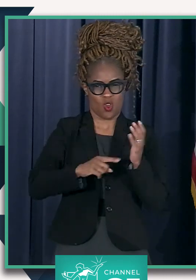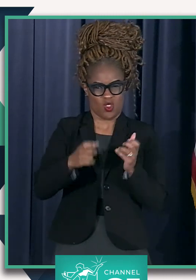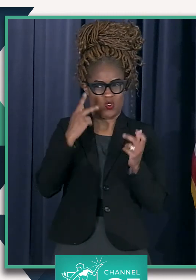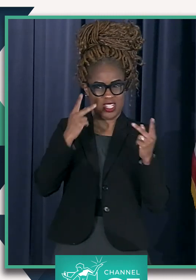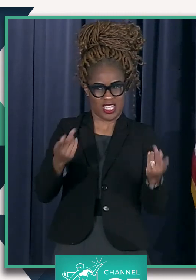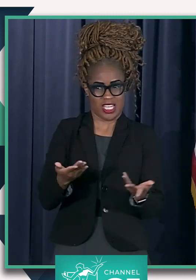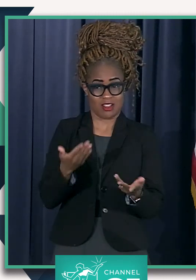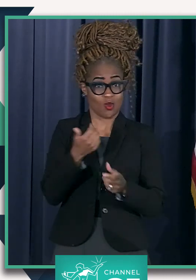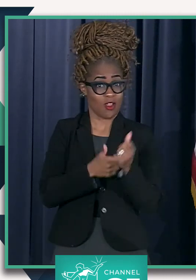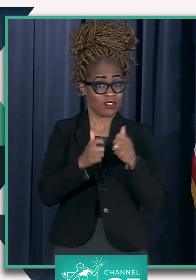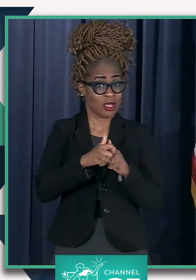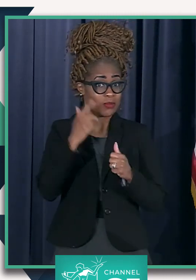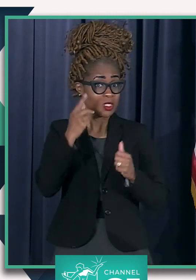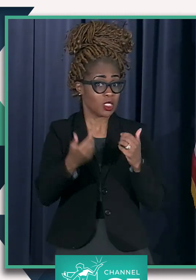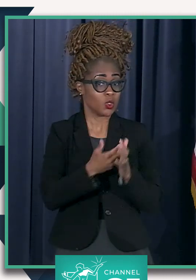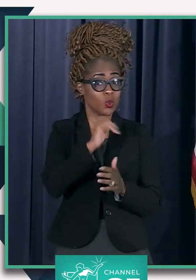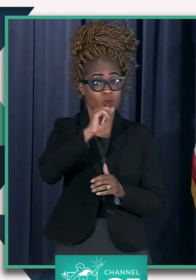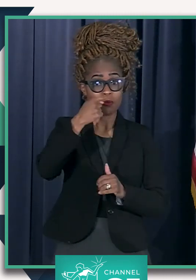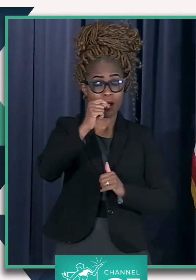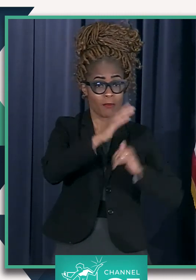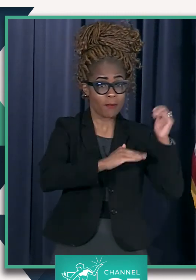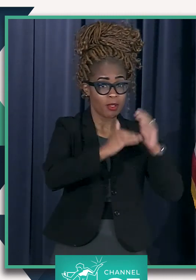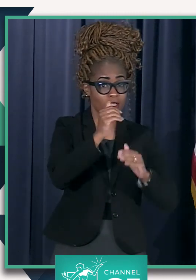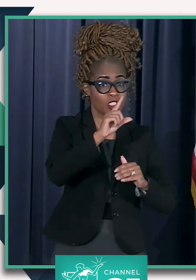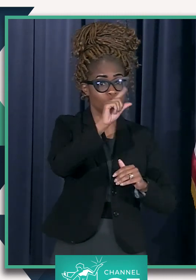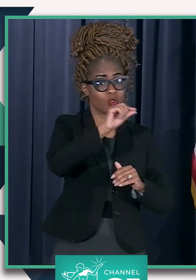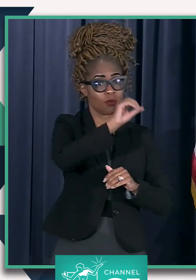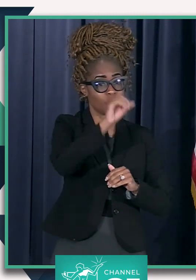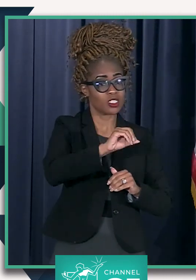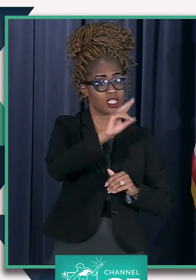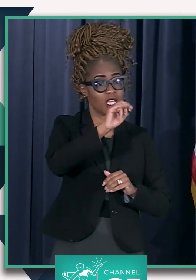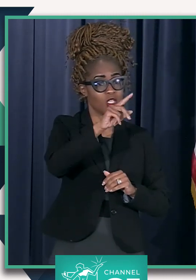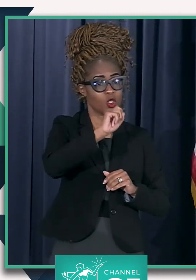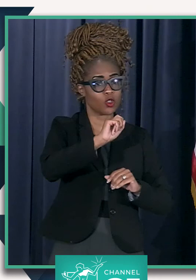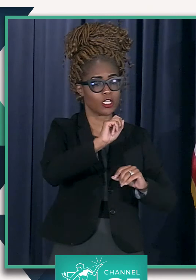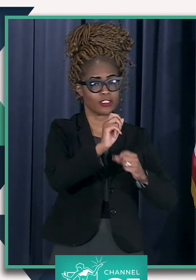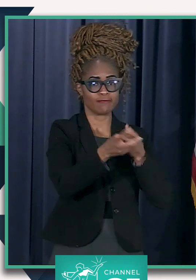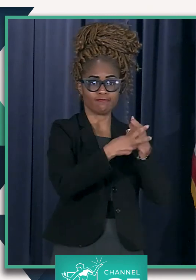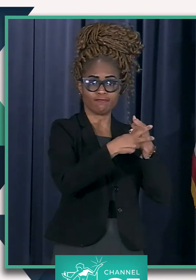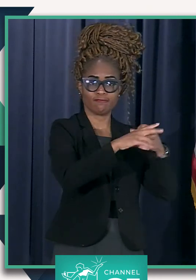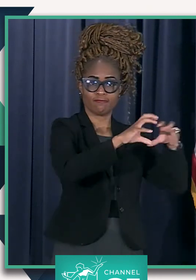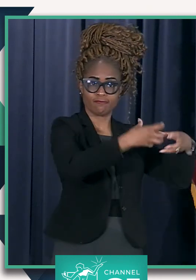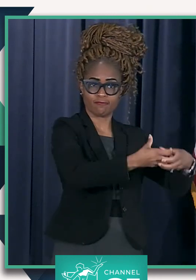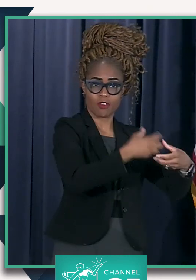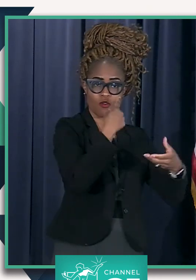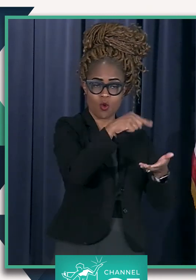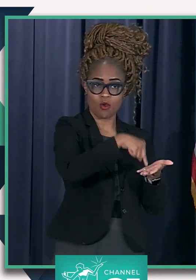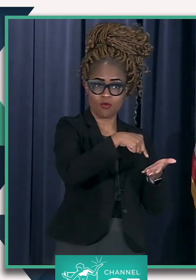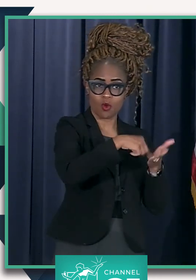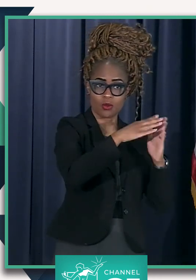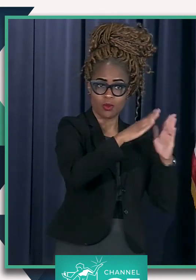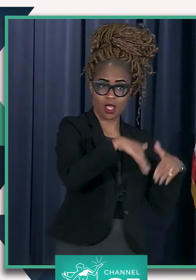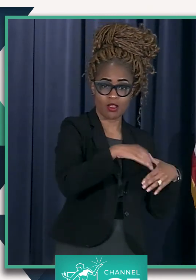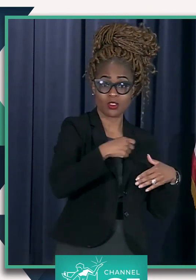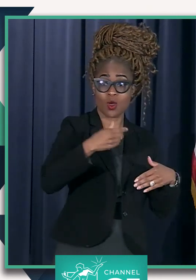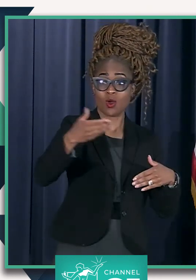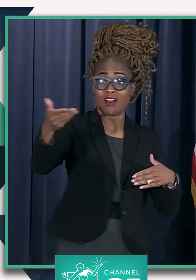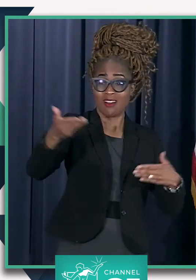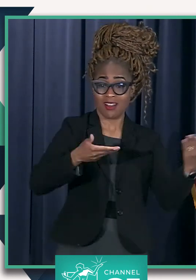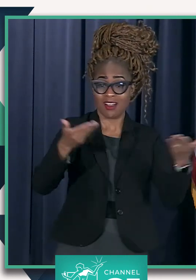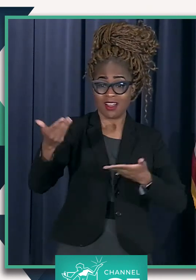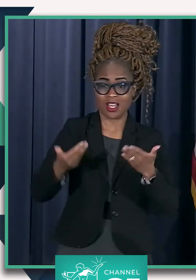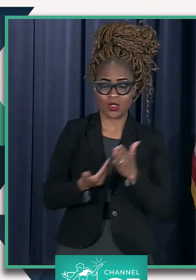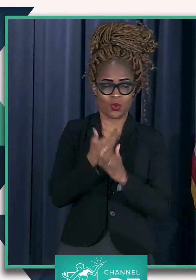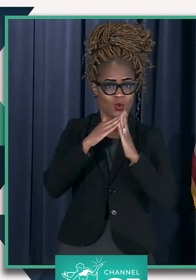time you see one of these new apartment buildings, 20% of the units are set aside as affordable. And so when you're bringing new housing in, you're